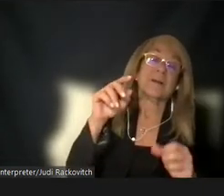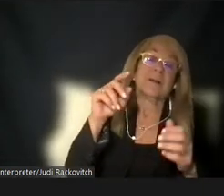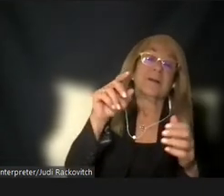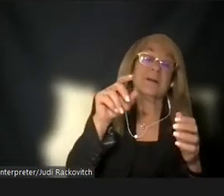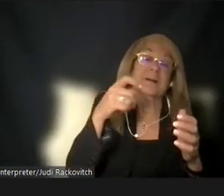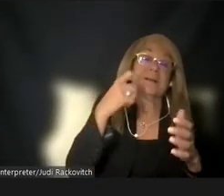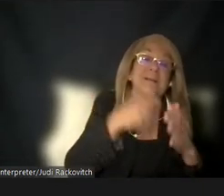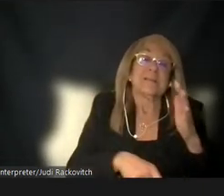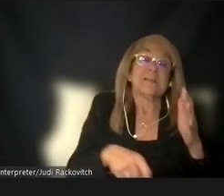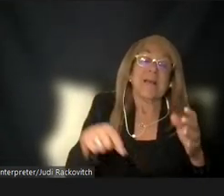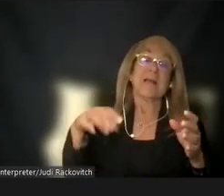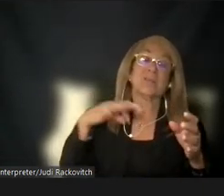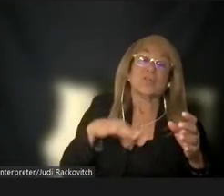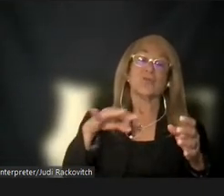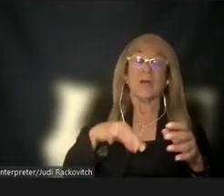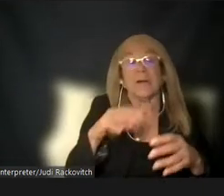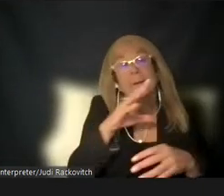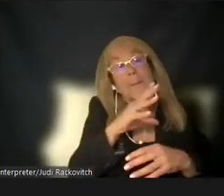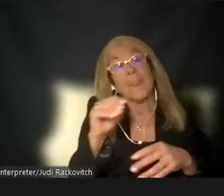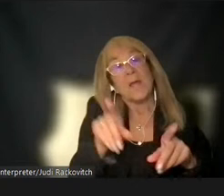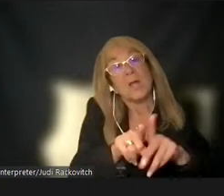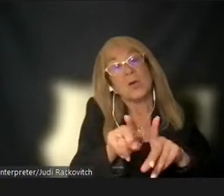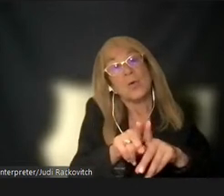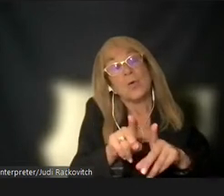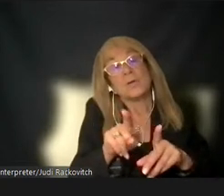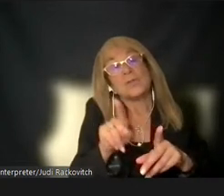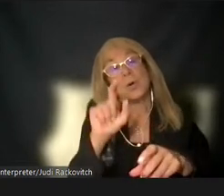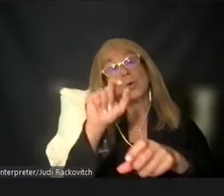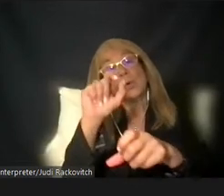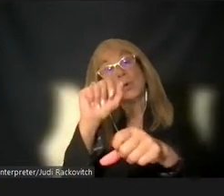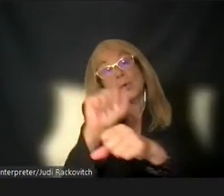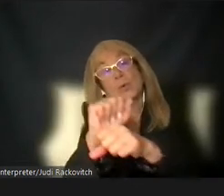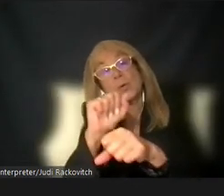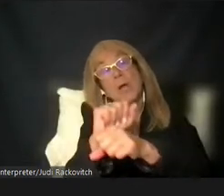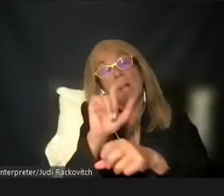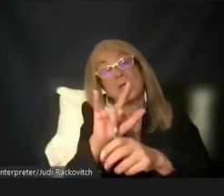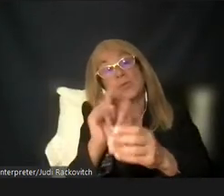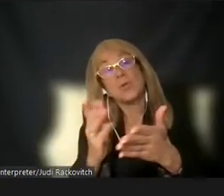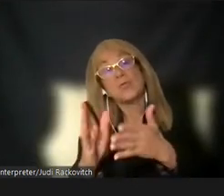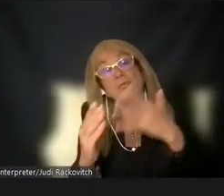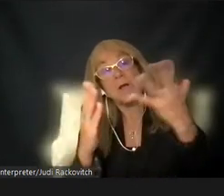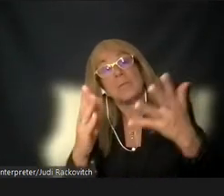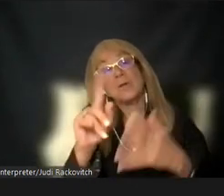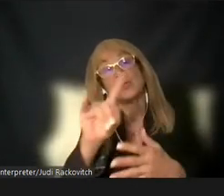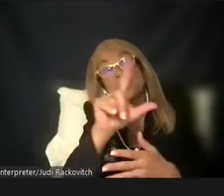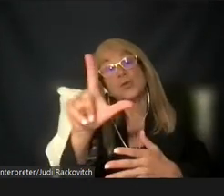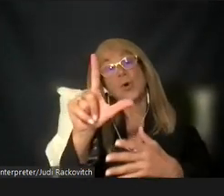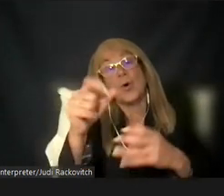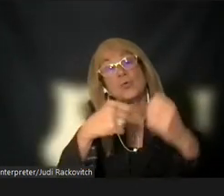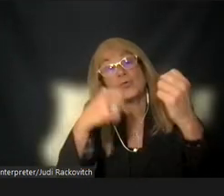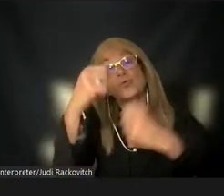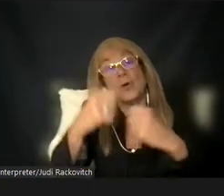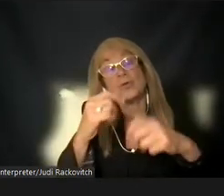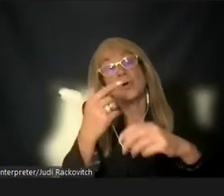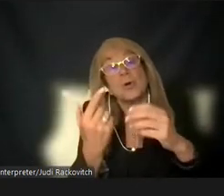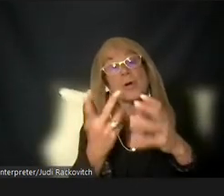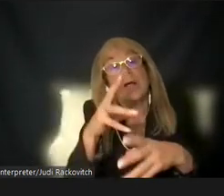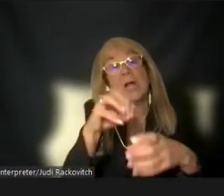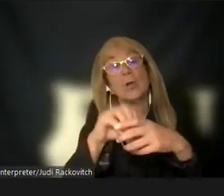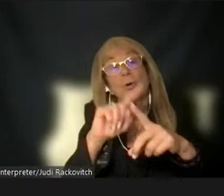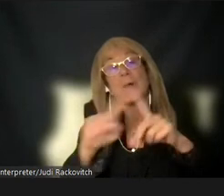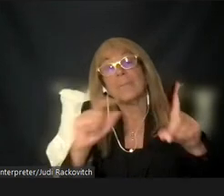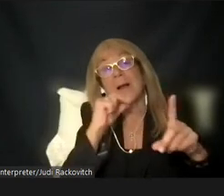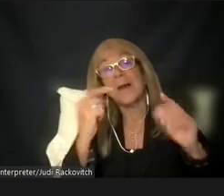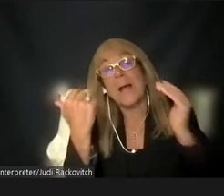Mobility Review Board that would be tasked with recommending to the TBTA Board the toll structure, including but not limited to a plan for credits,